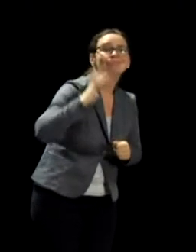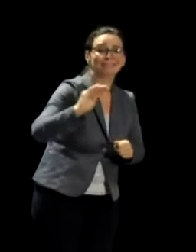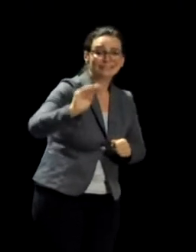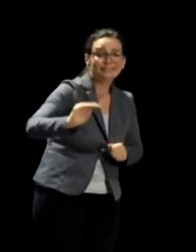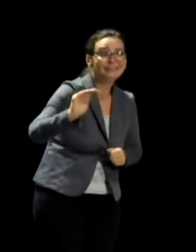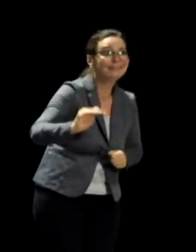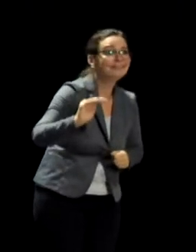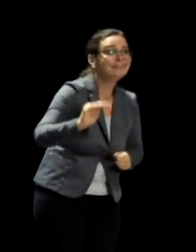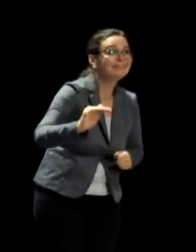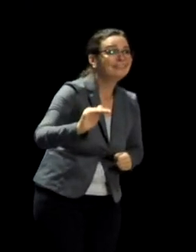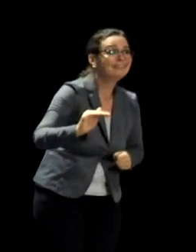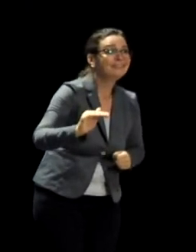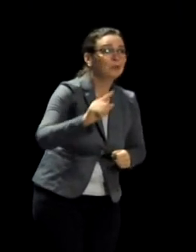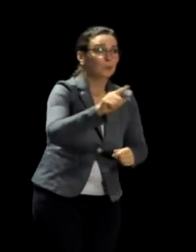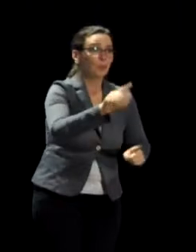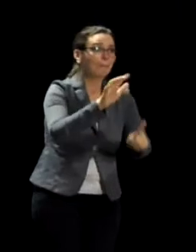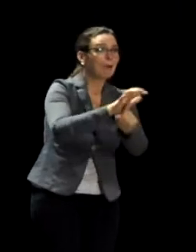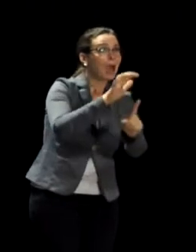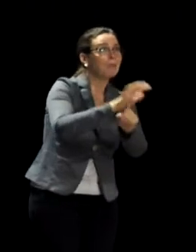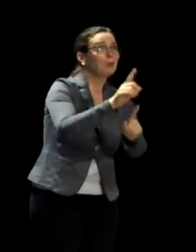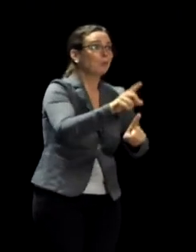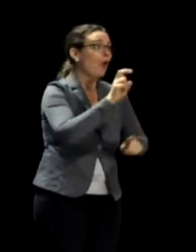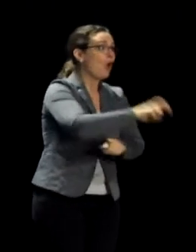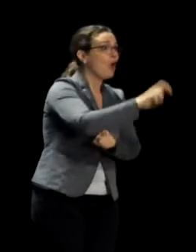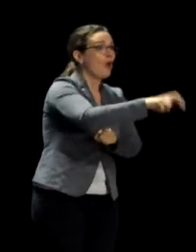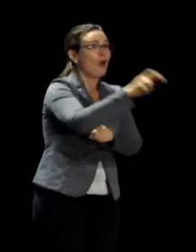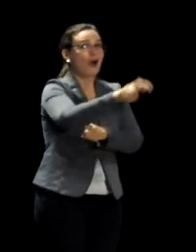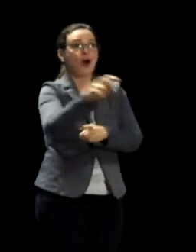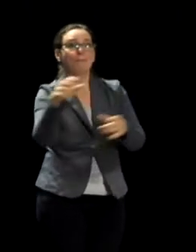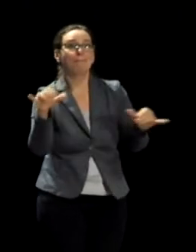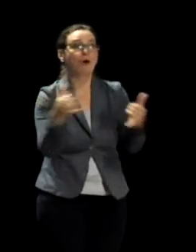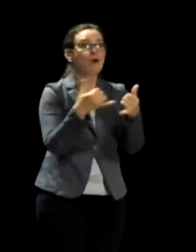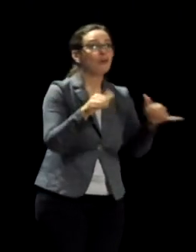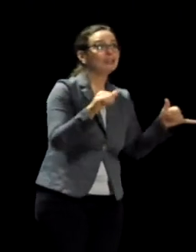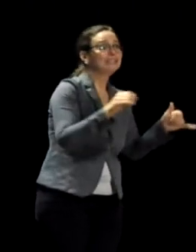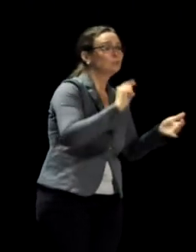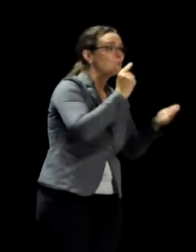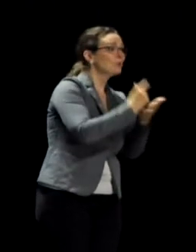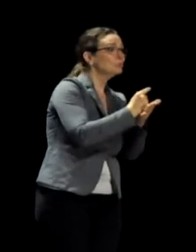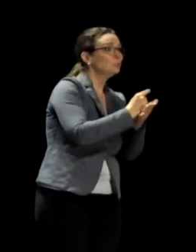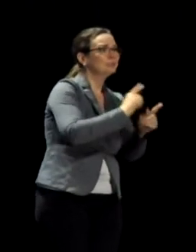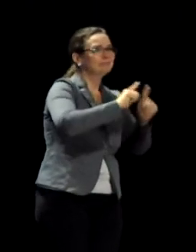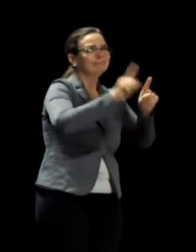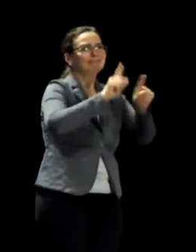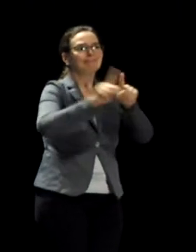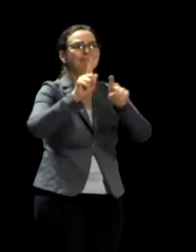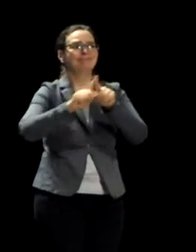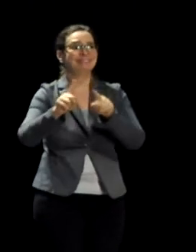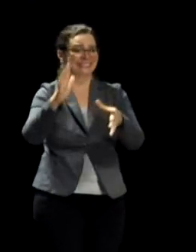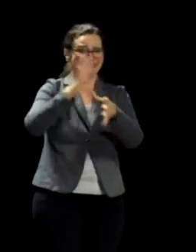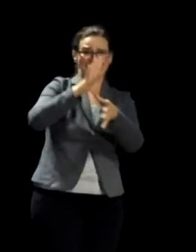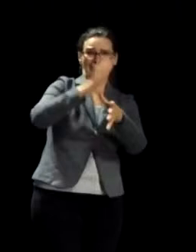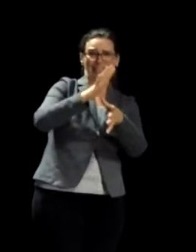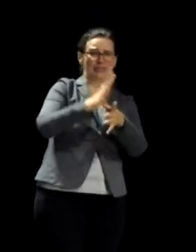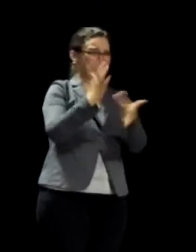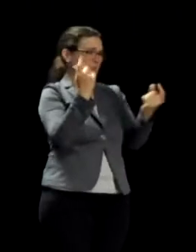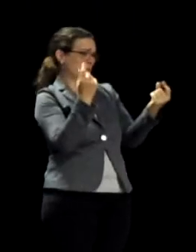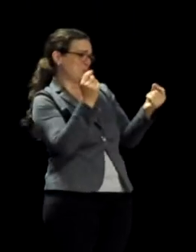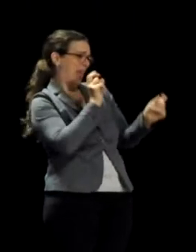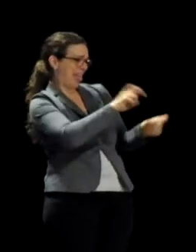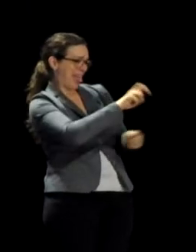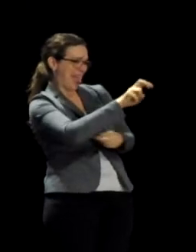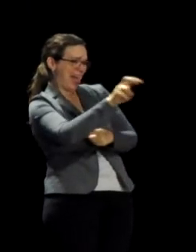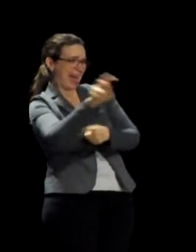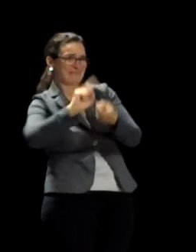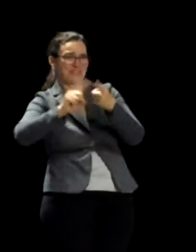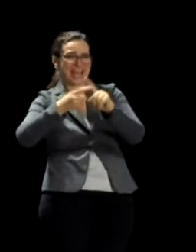So that's what you got your senior year, your summer, your senior year. You got a lot of things you got to do before